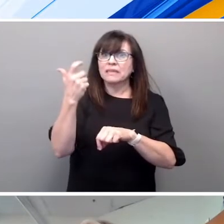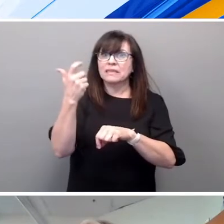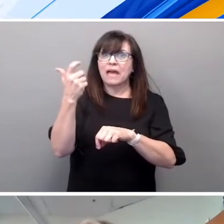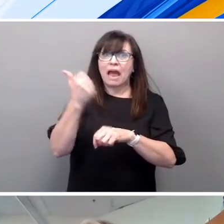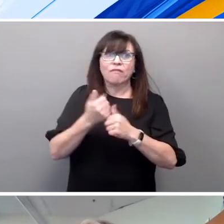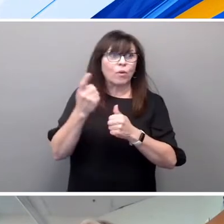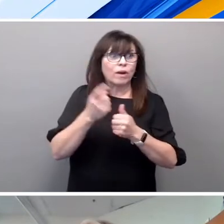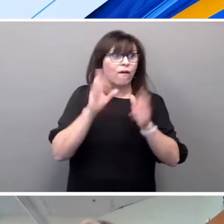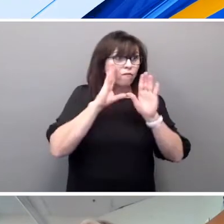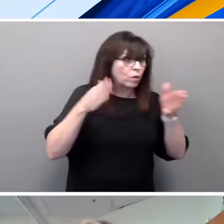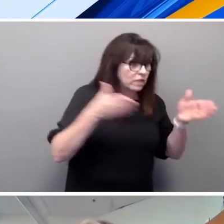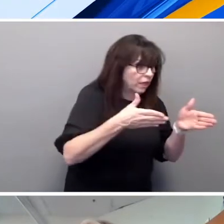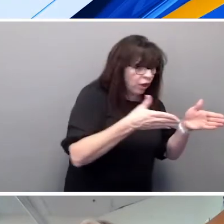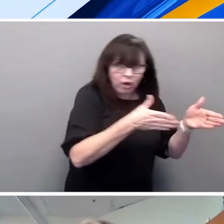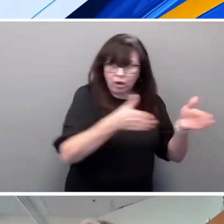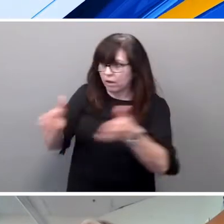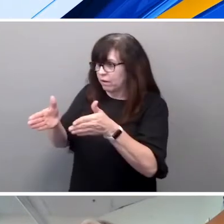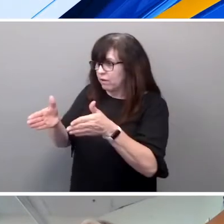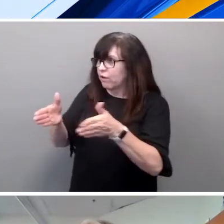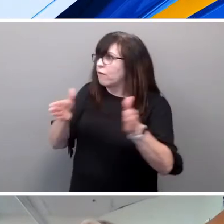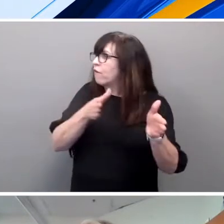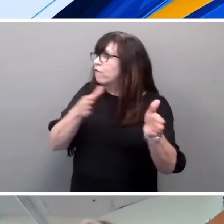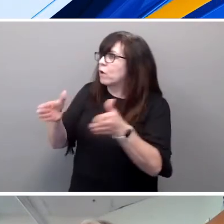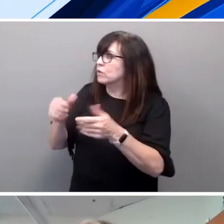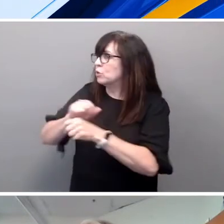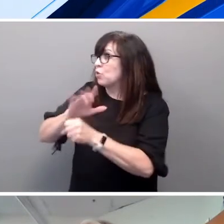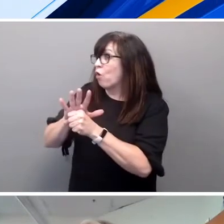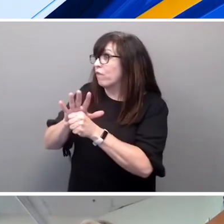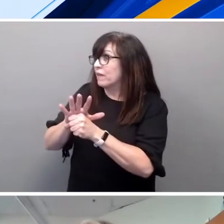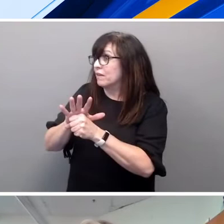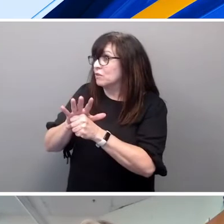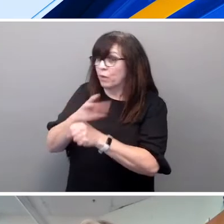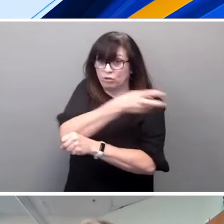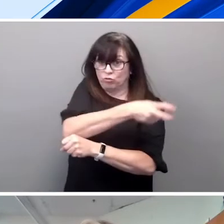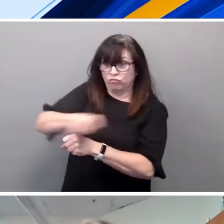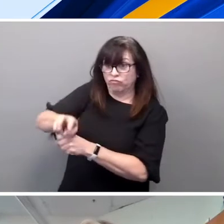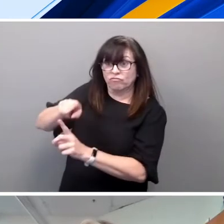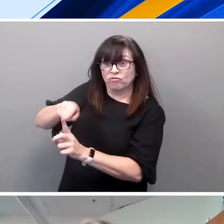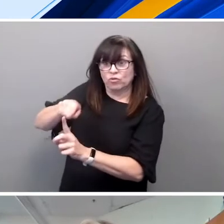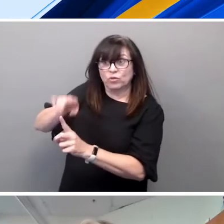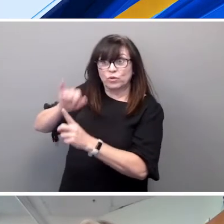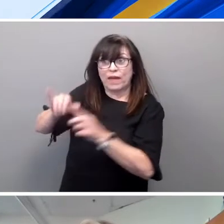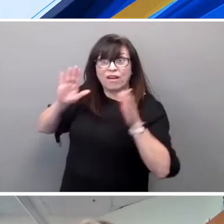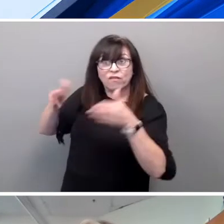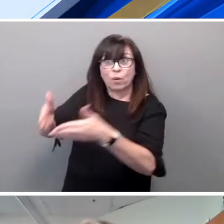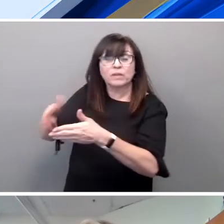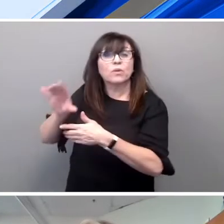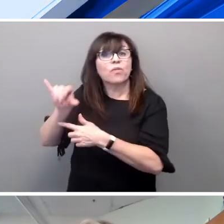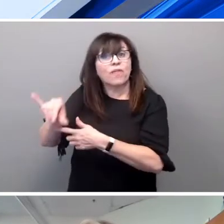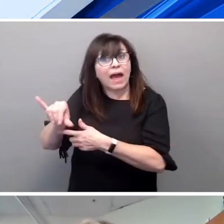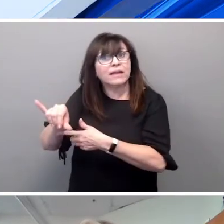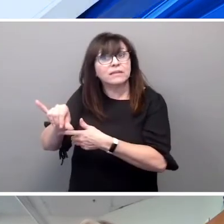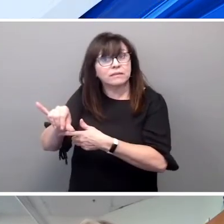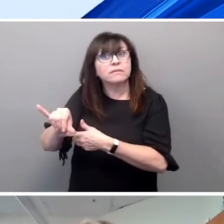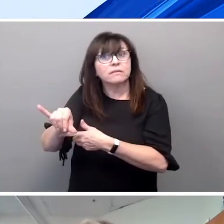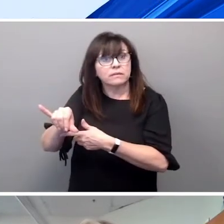doing and over to COVID. And so that also has